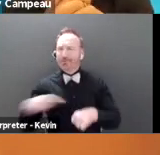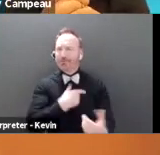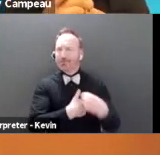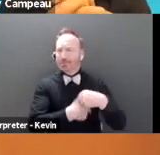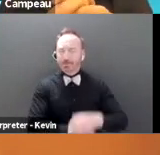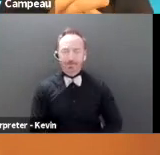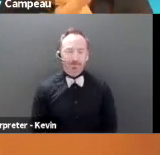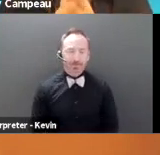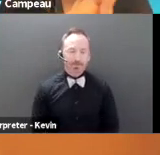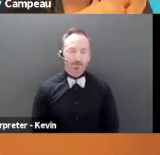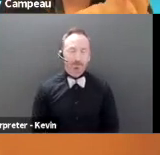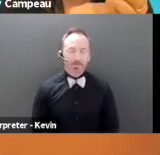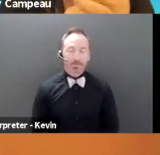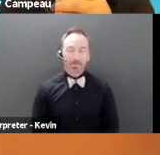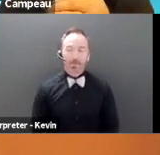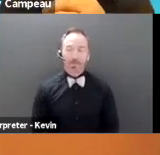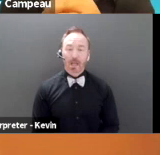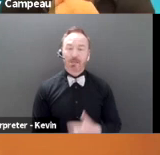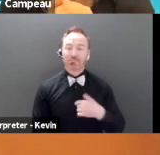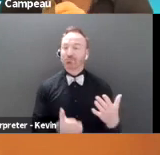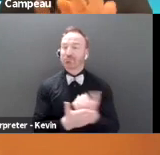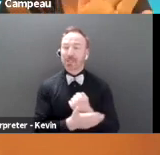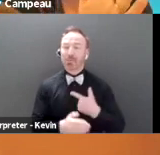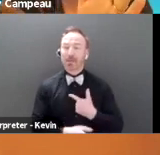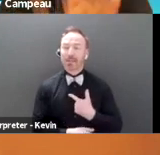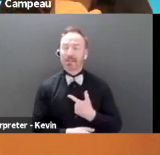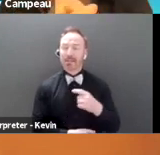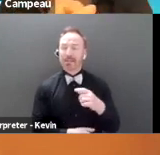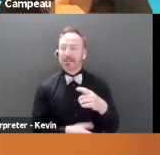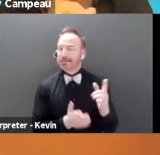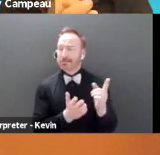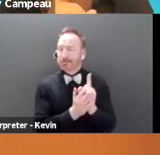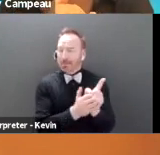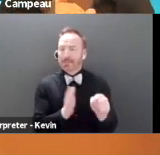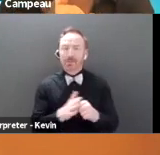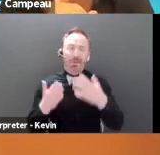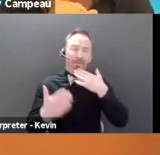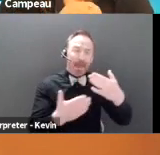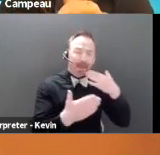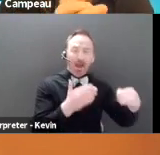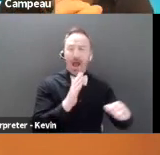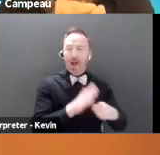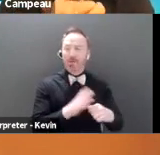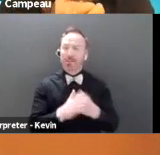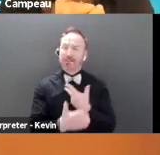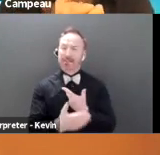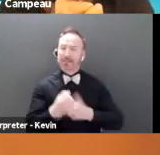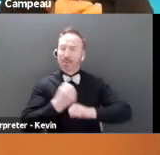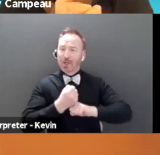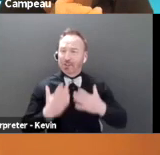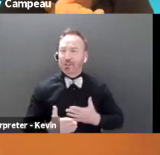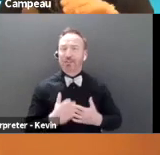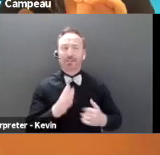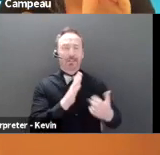I also want to take a quick second to thank all of our corporate sponsors. Absolutely a big thank